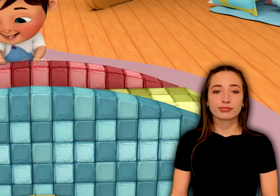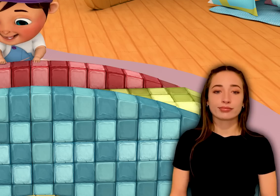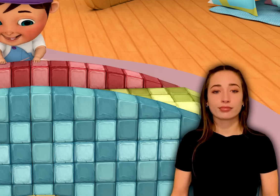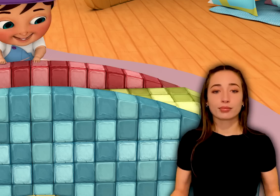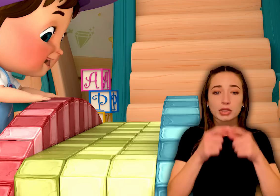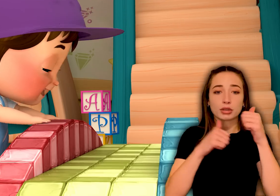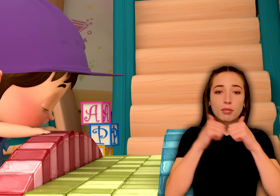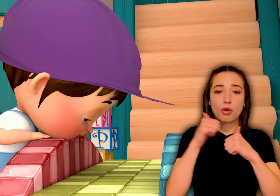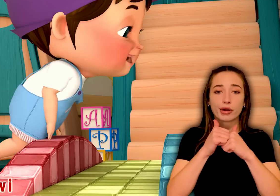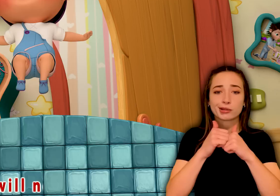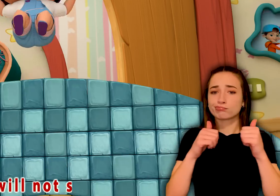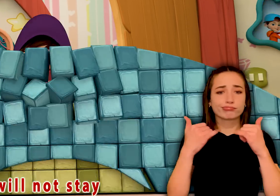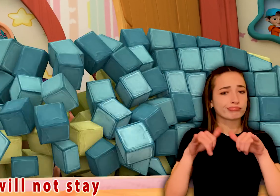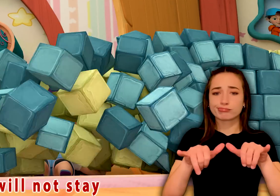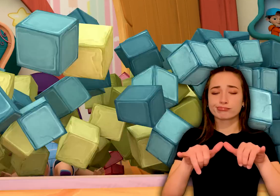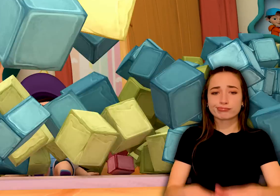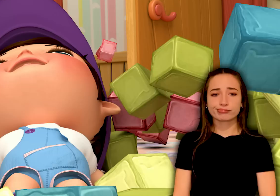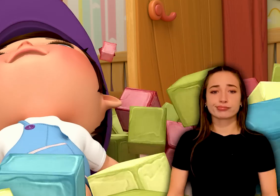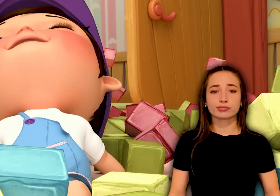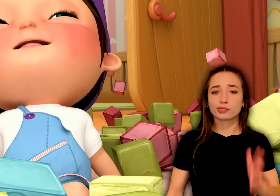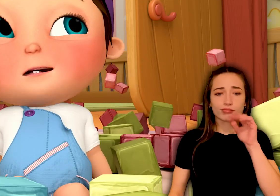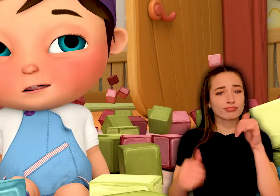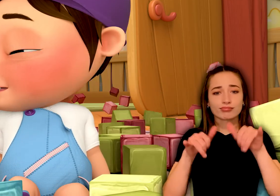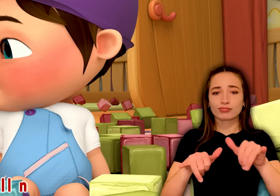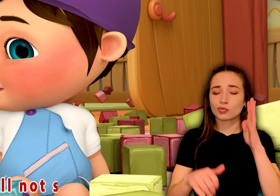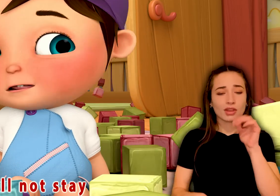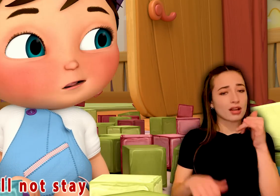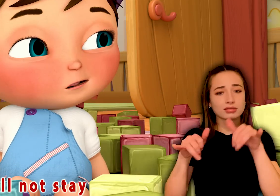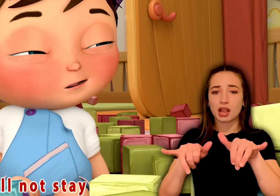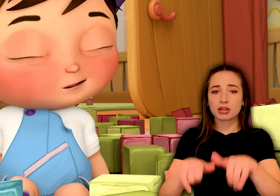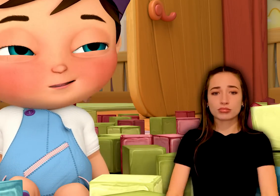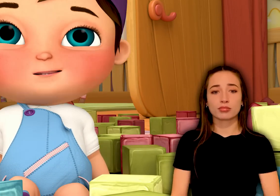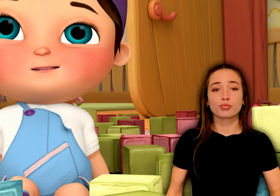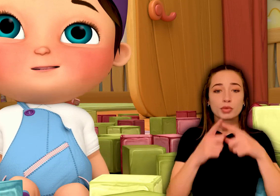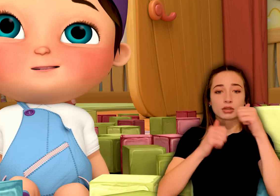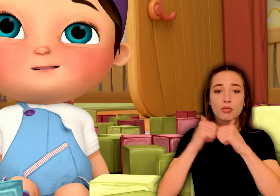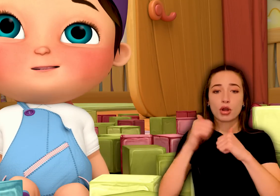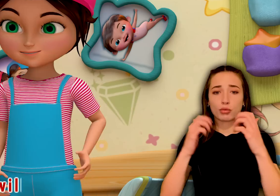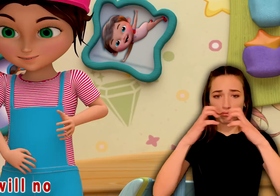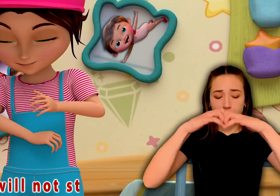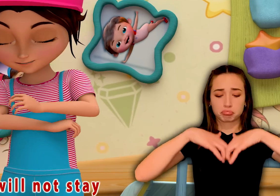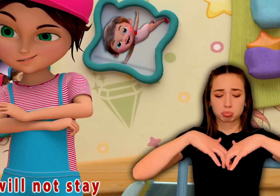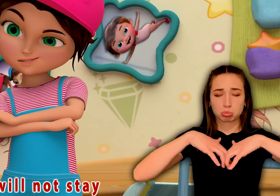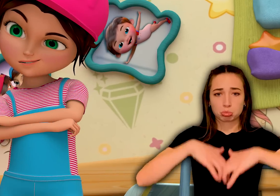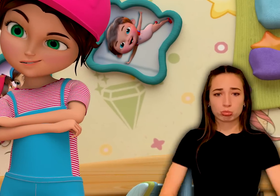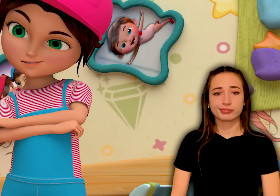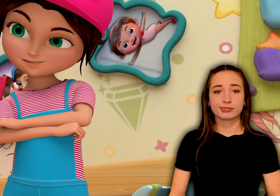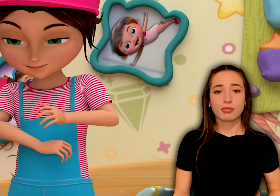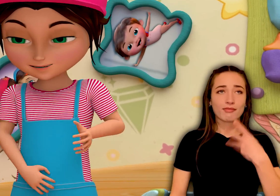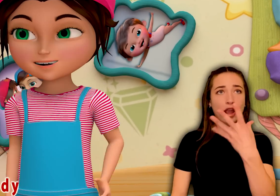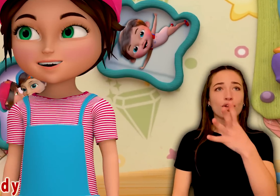L bricks and mortar will not stay will not stay will not stay bricks and mortar will not